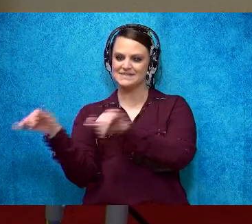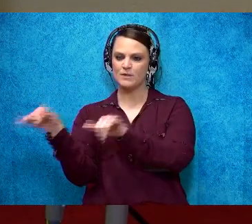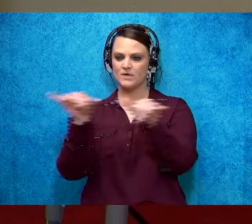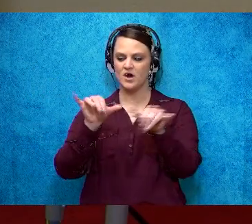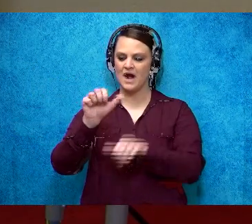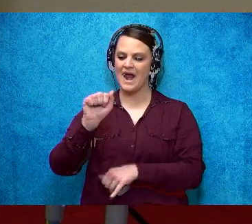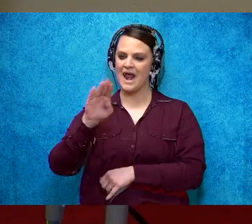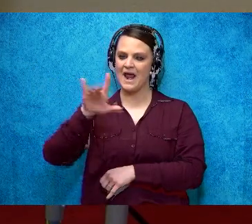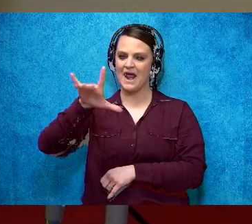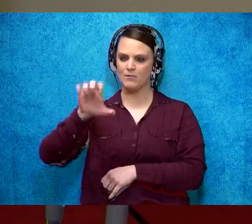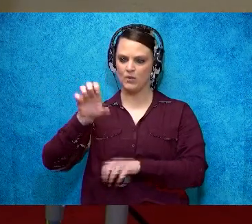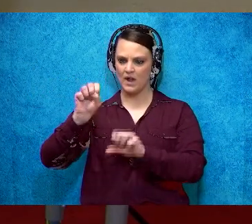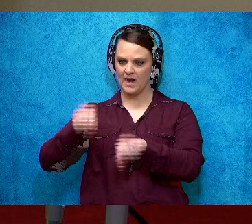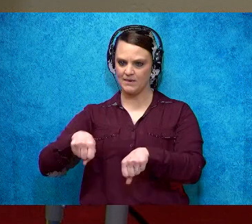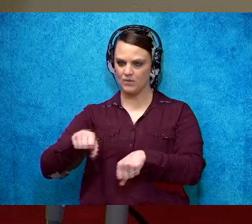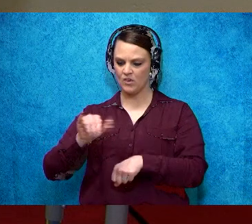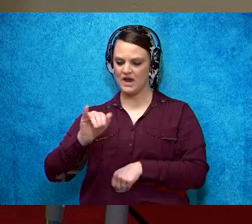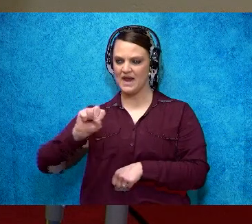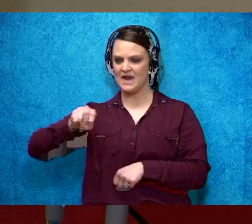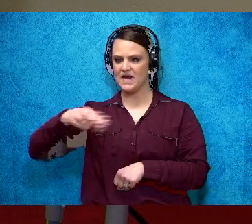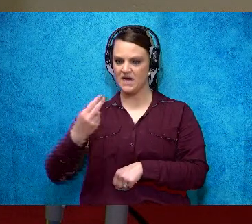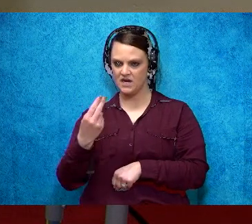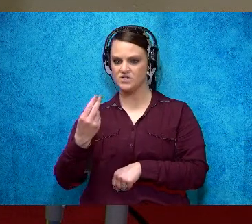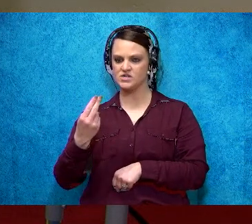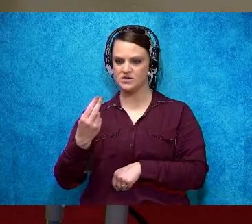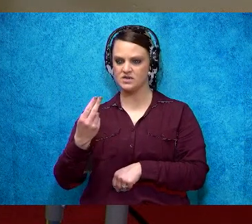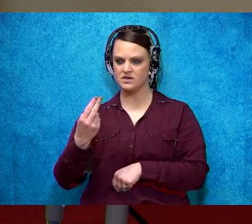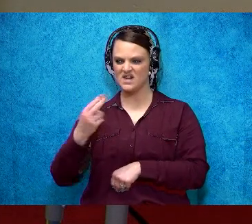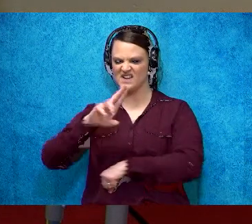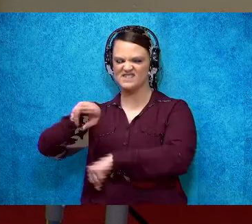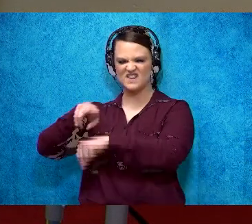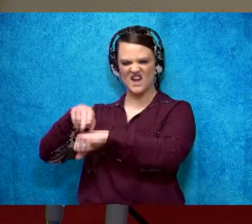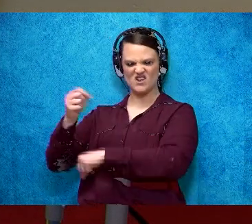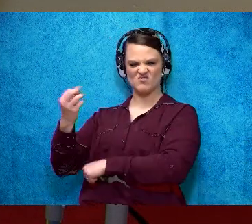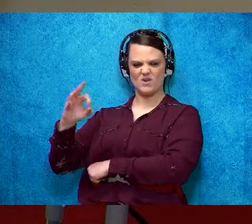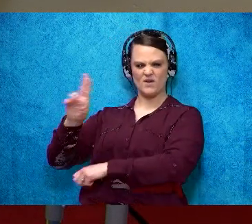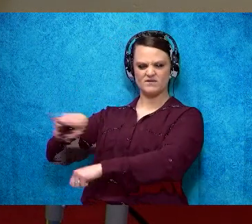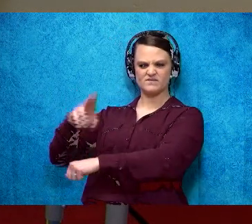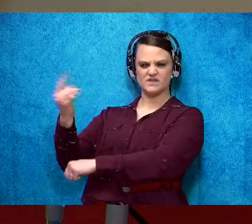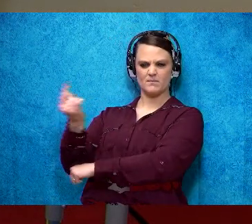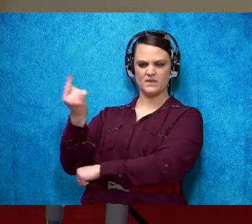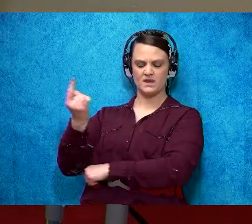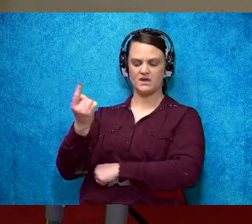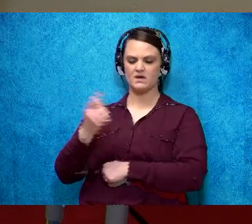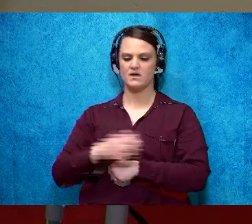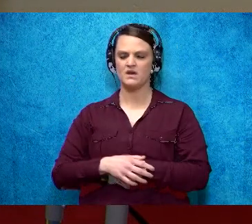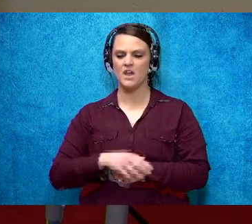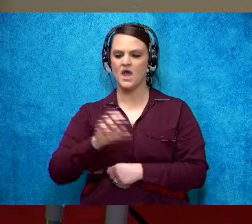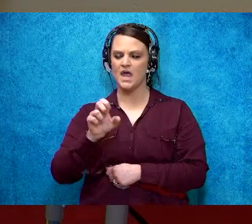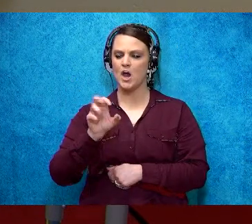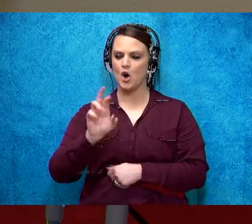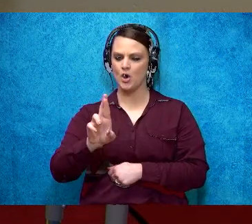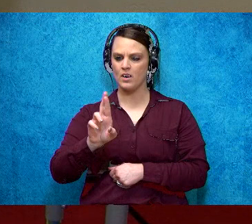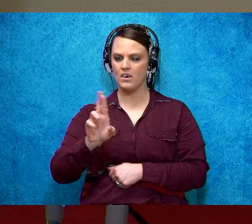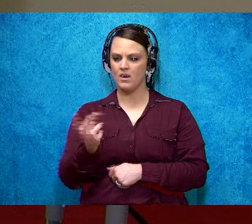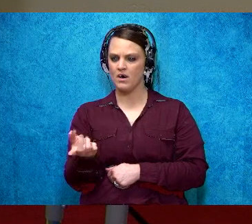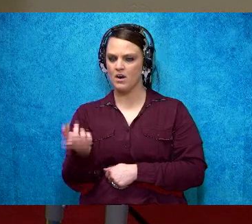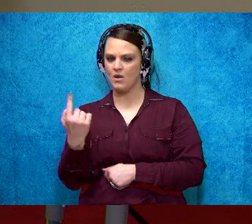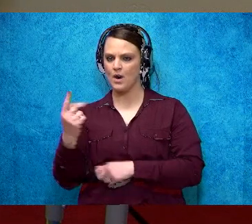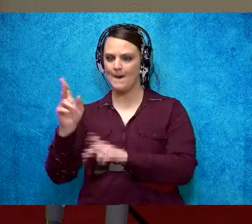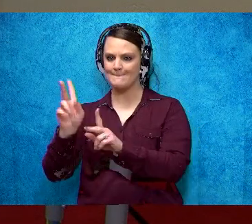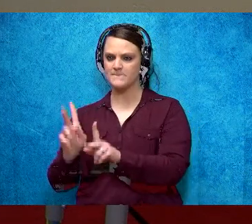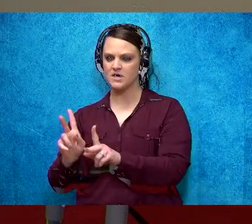Able to be. Ish, of the nature of. Ous, full of. One who